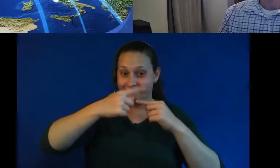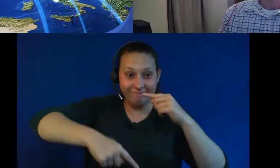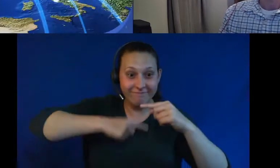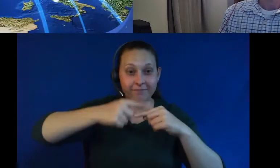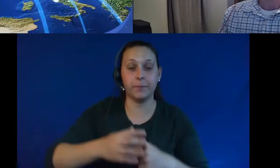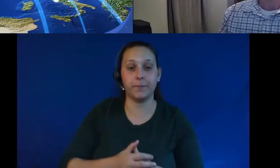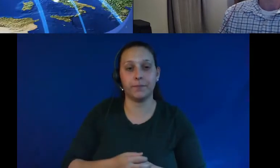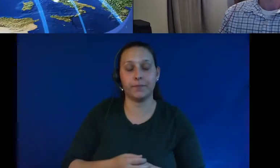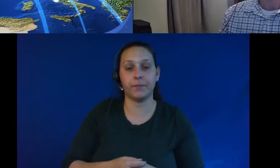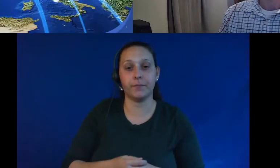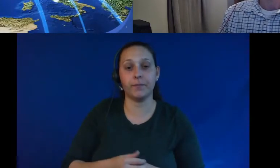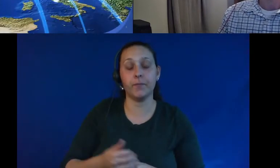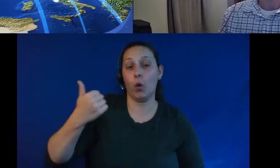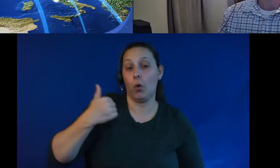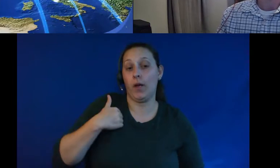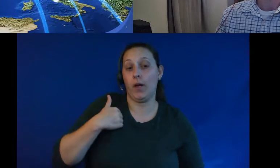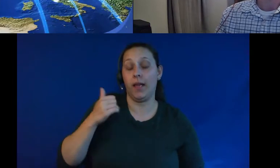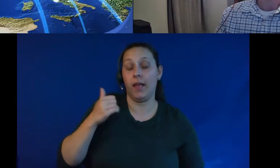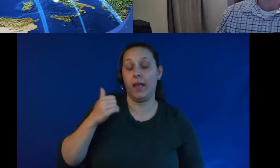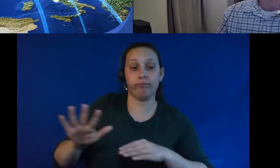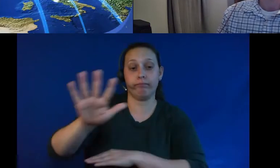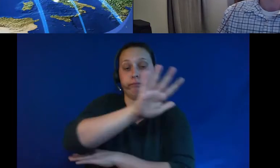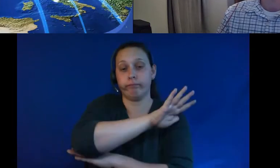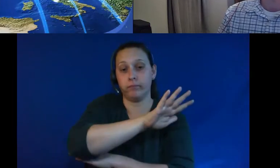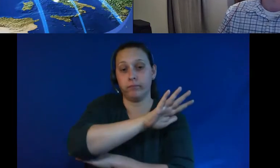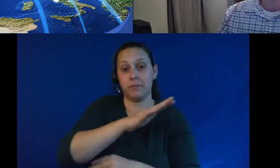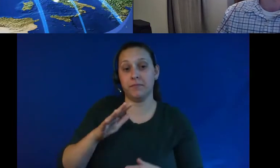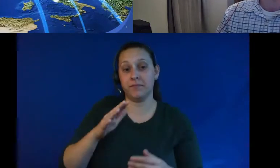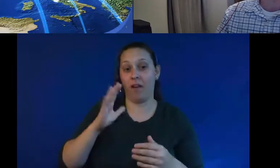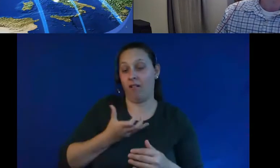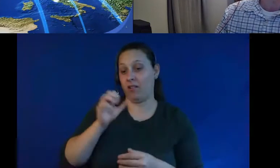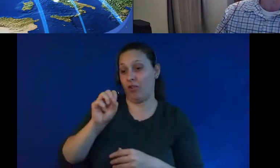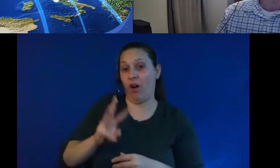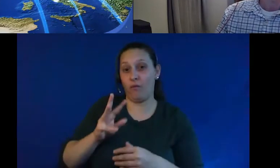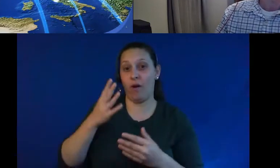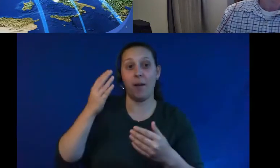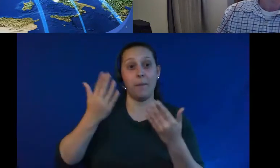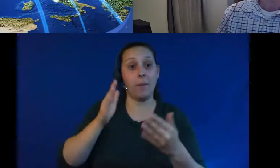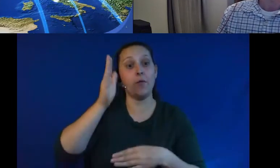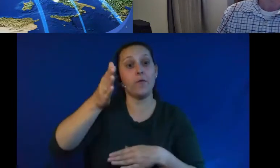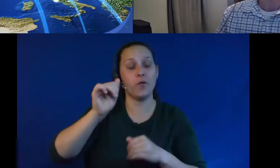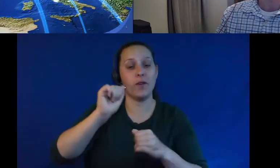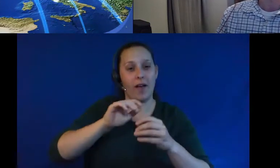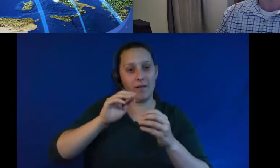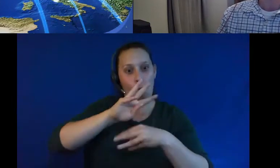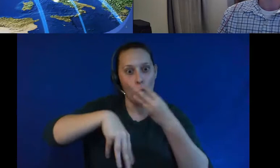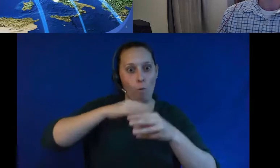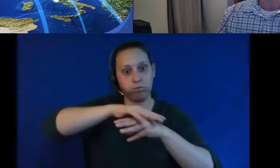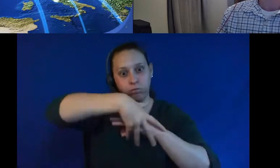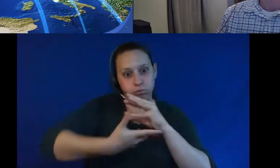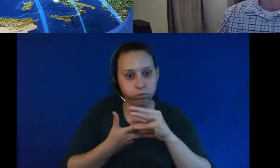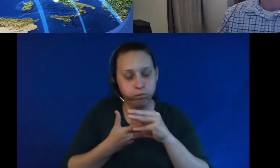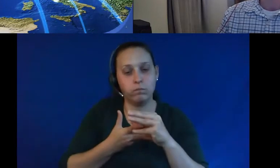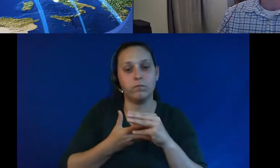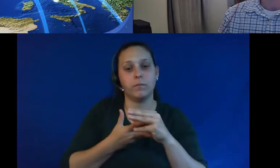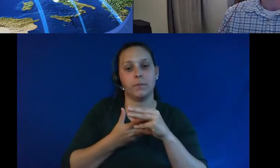isolated areas of Canada, our software and optometry service could eventually be utilized around the globe. eye care locations worldwide will soon have an